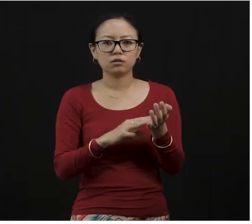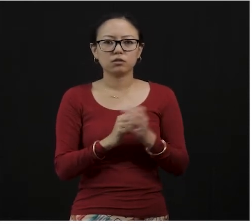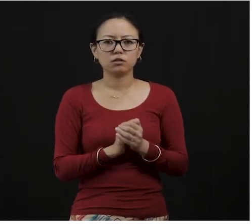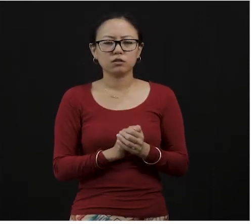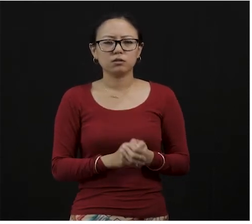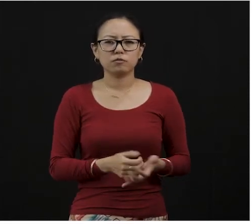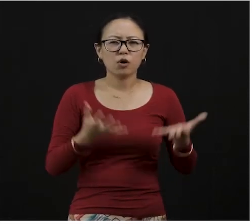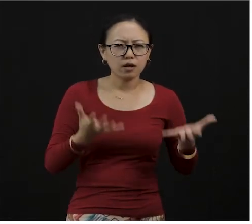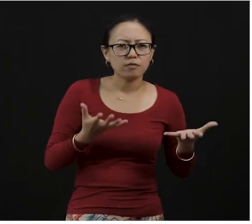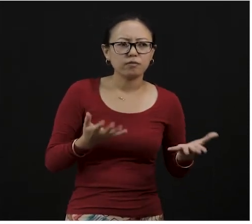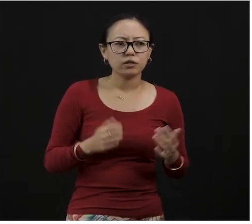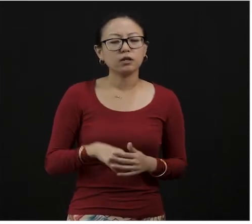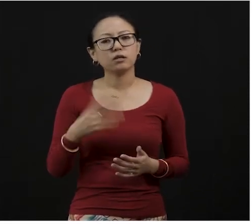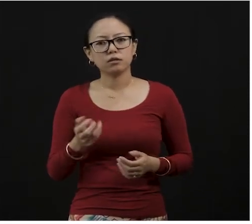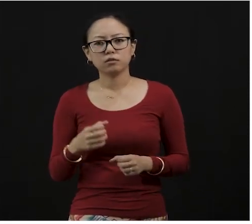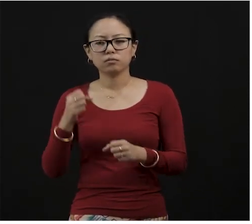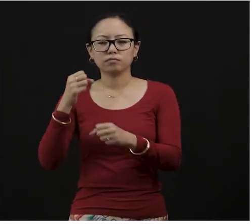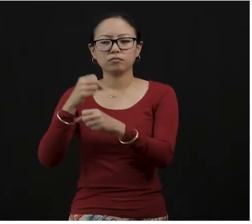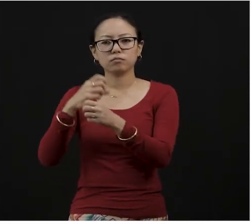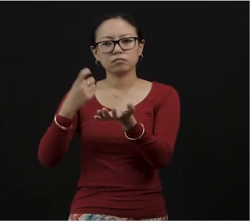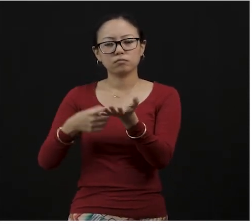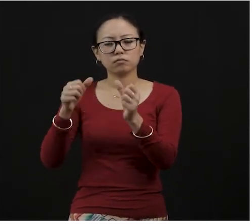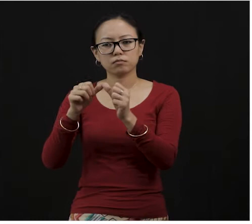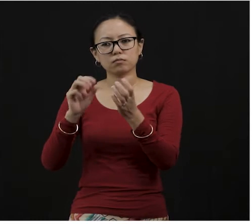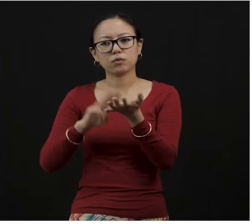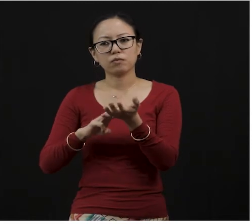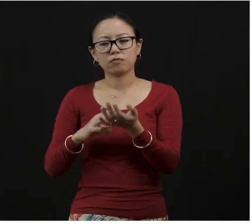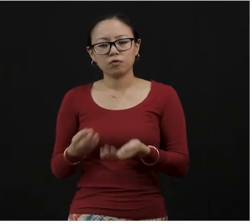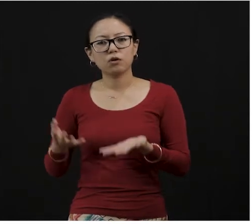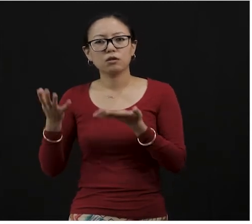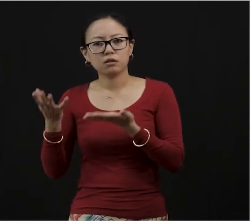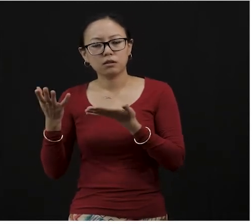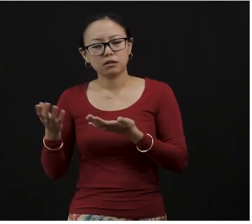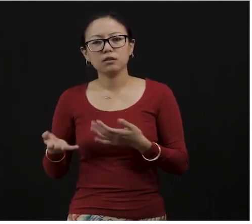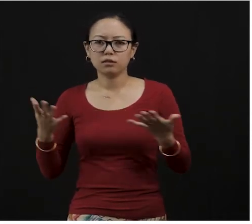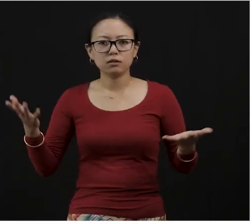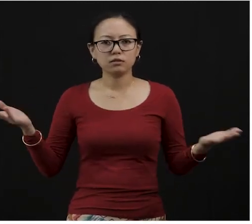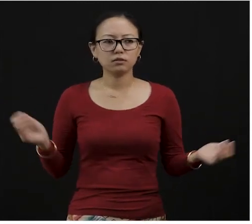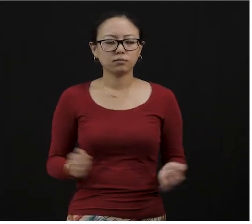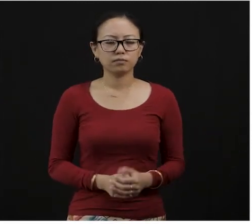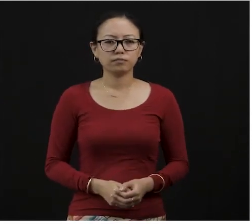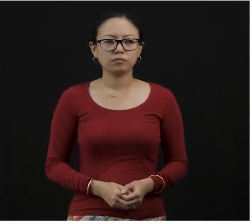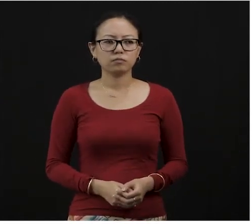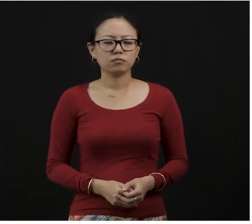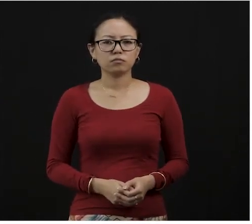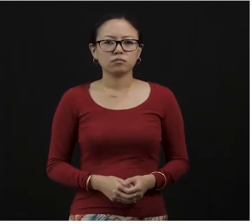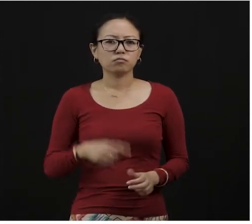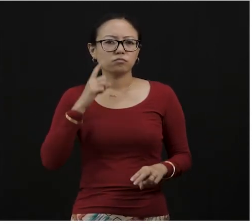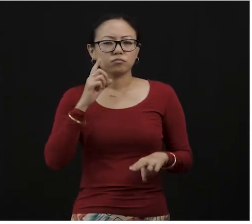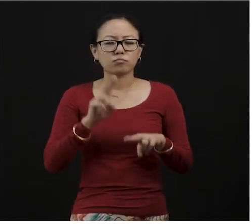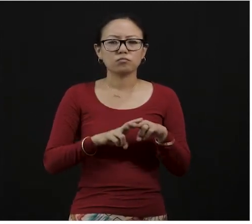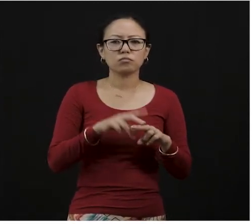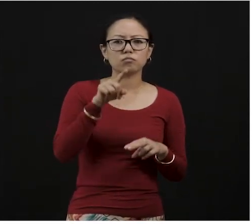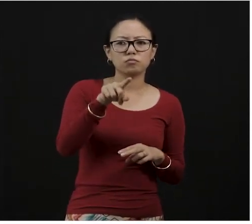scale, like those of electronic scale. So the lighter objects, like if you want to measure your egg, one egg,